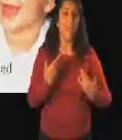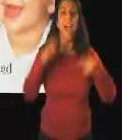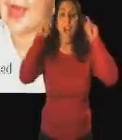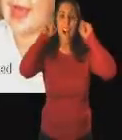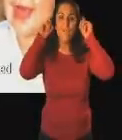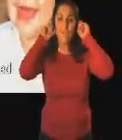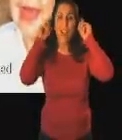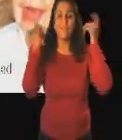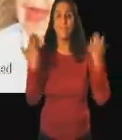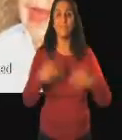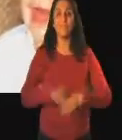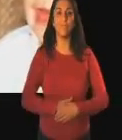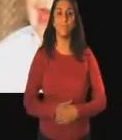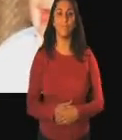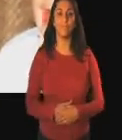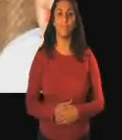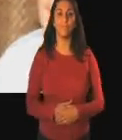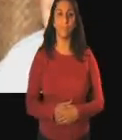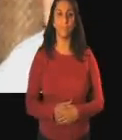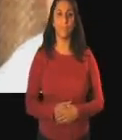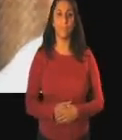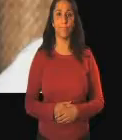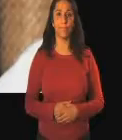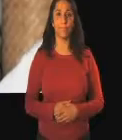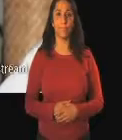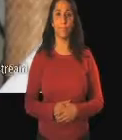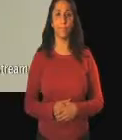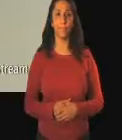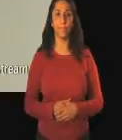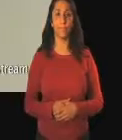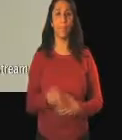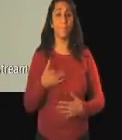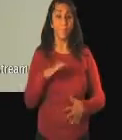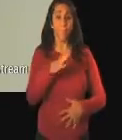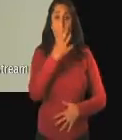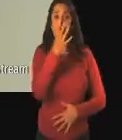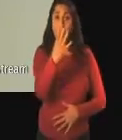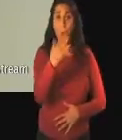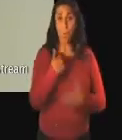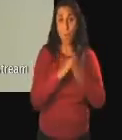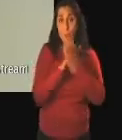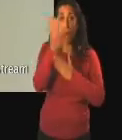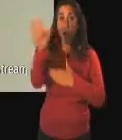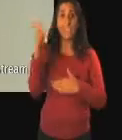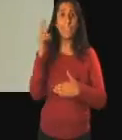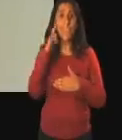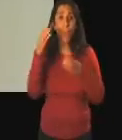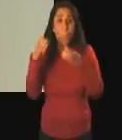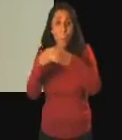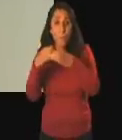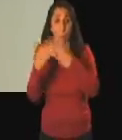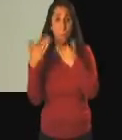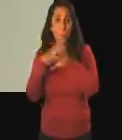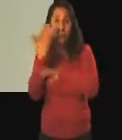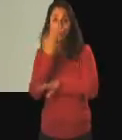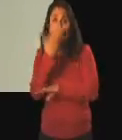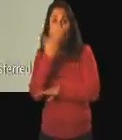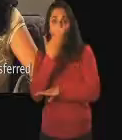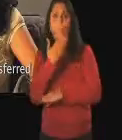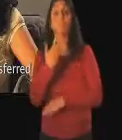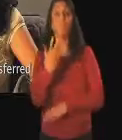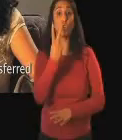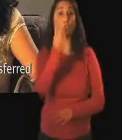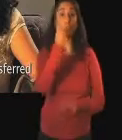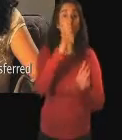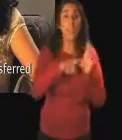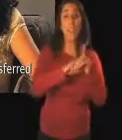I was 18 months old and then I started wearing hearing aids. At the age of four I went to a mainstream school with a deaf unit